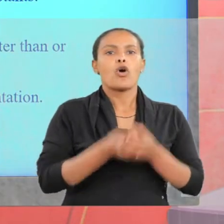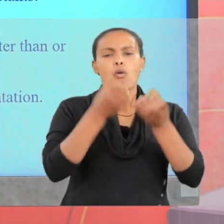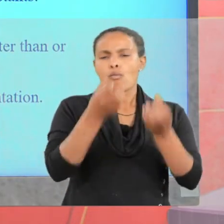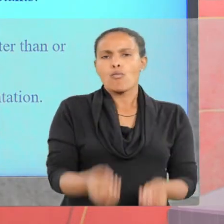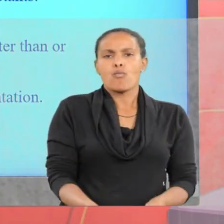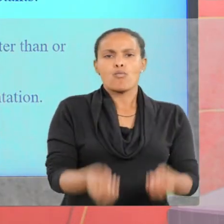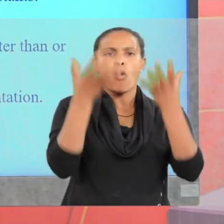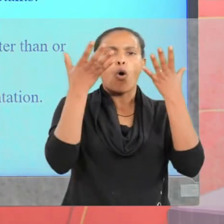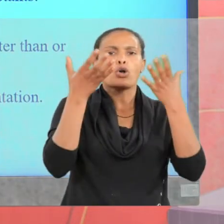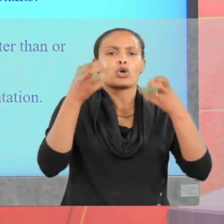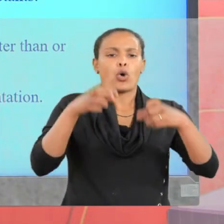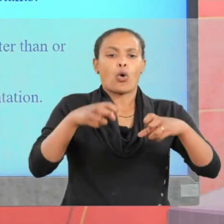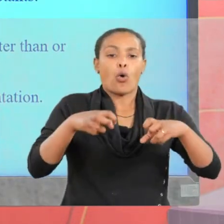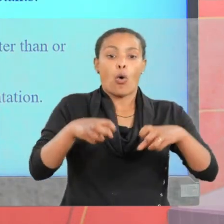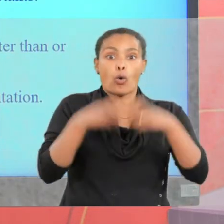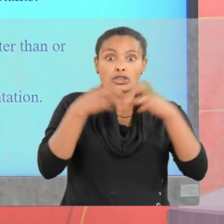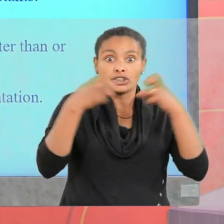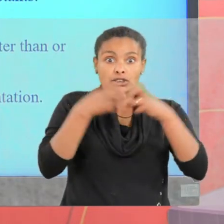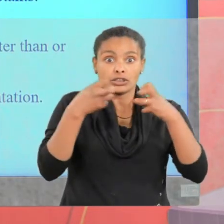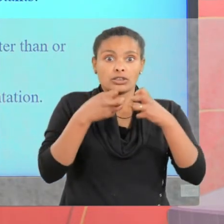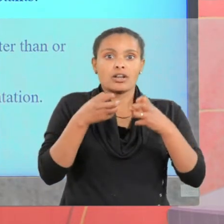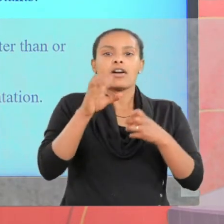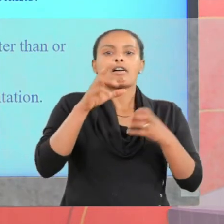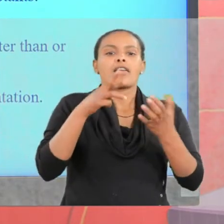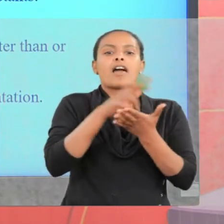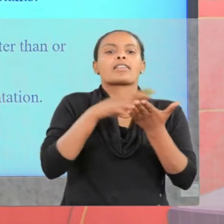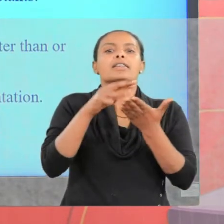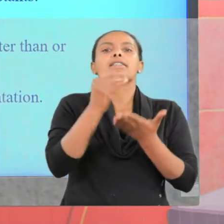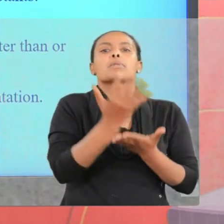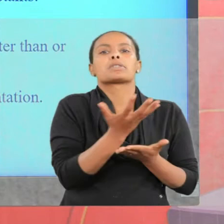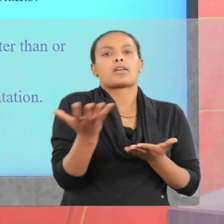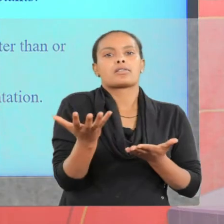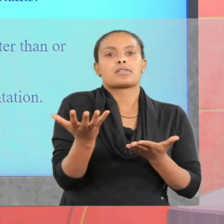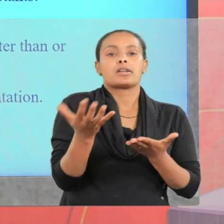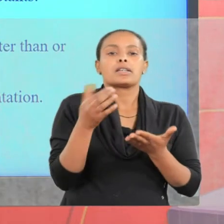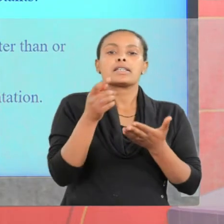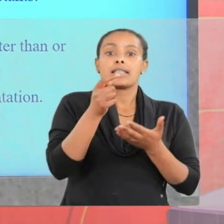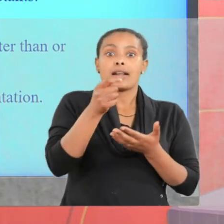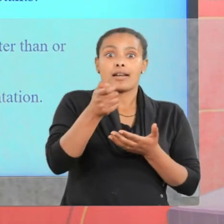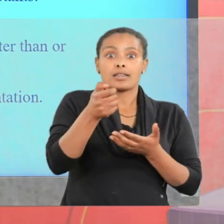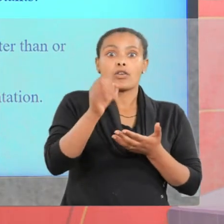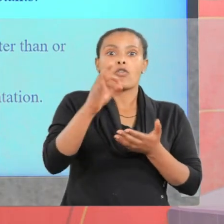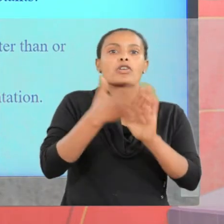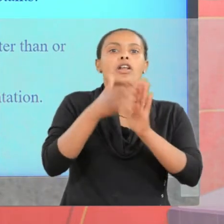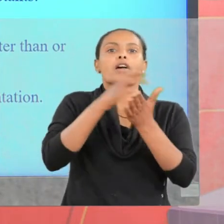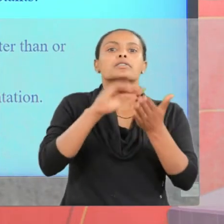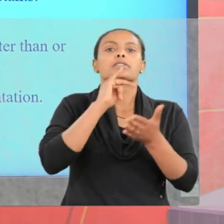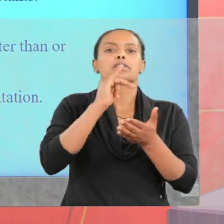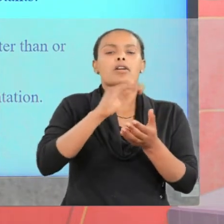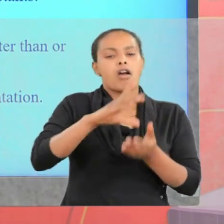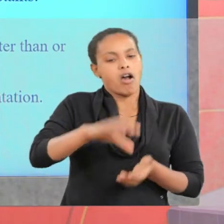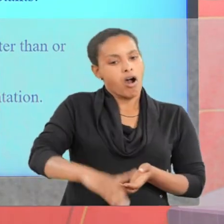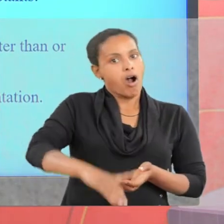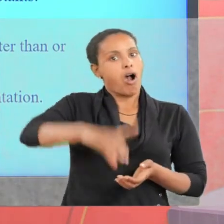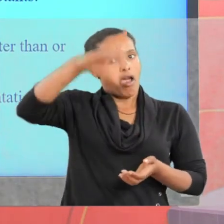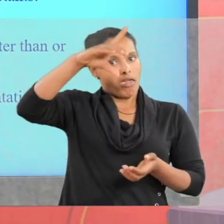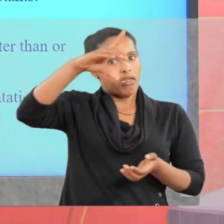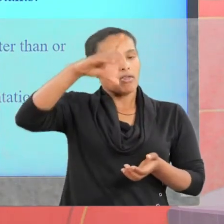More collision between reacting substance, the rate of the reaction is high.